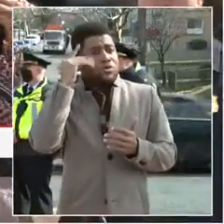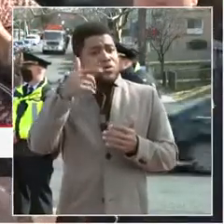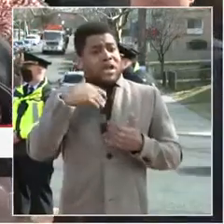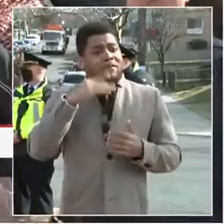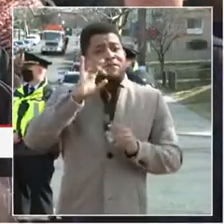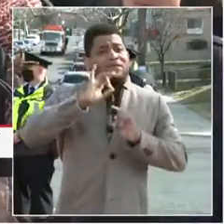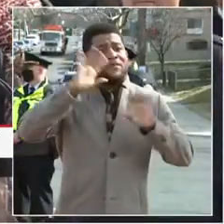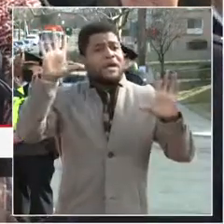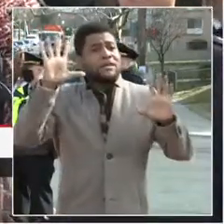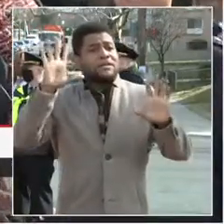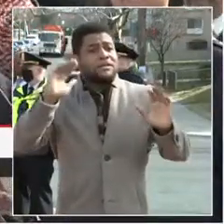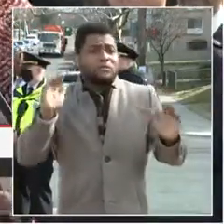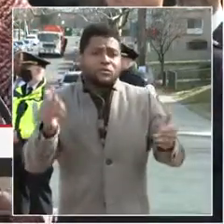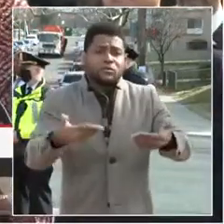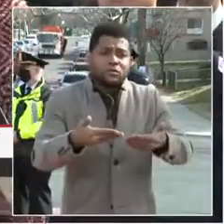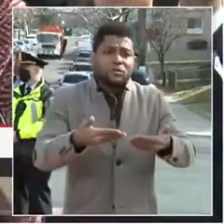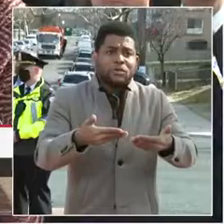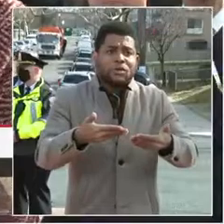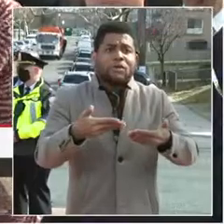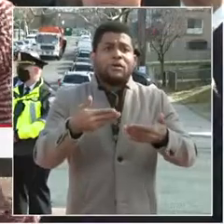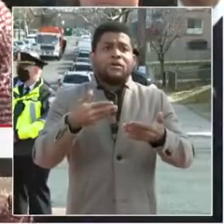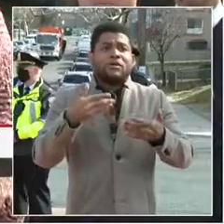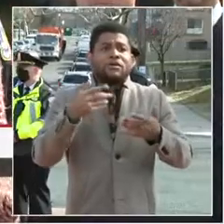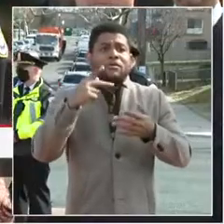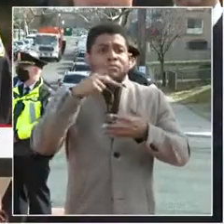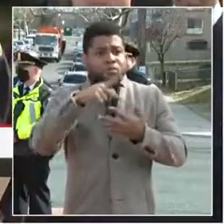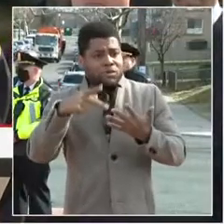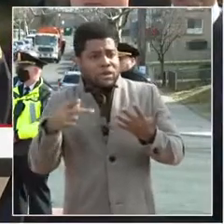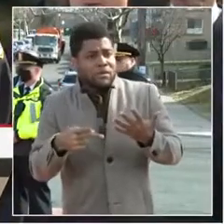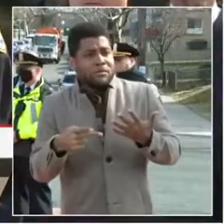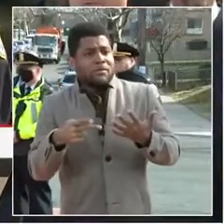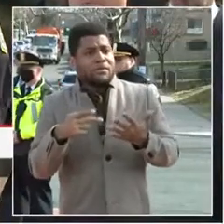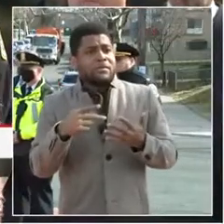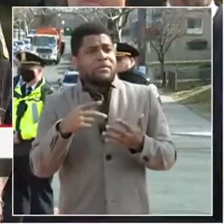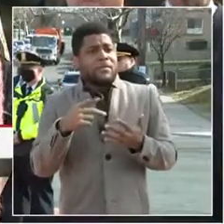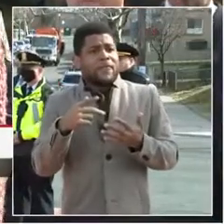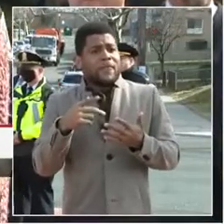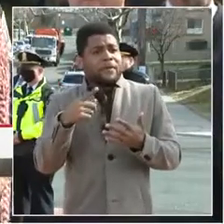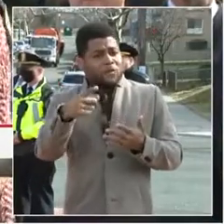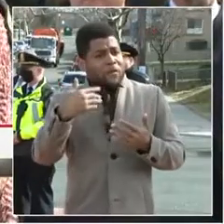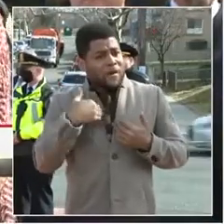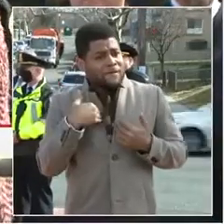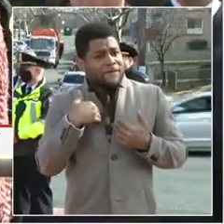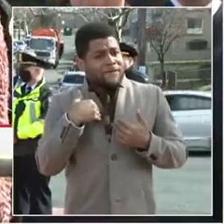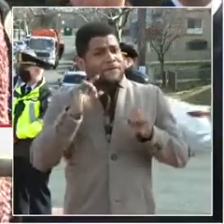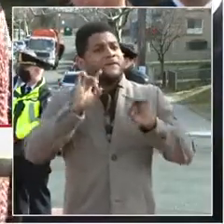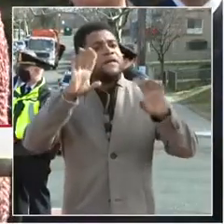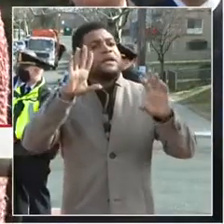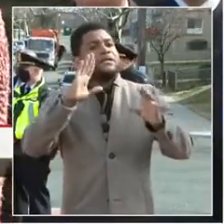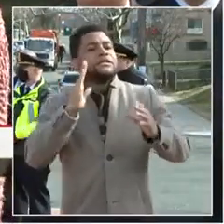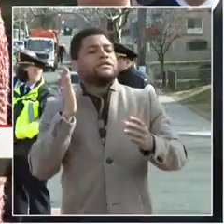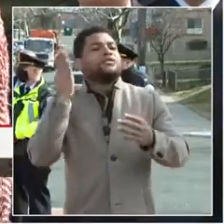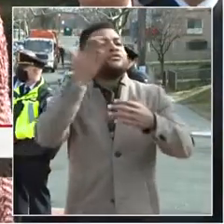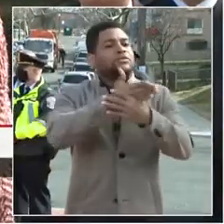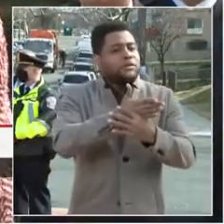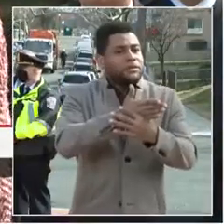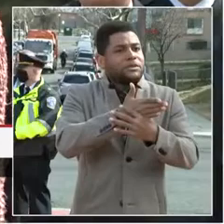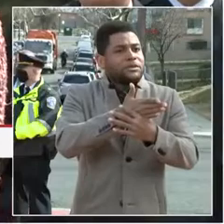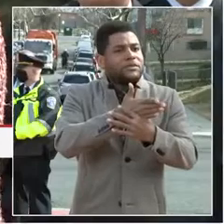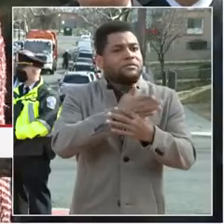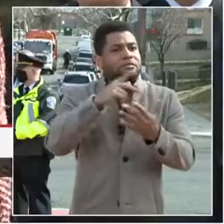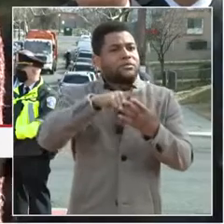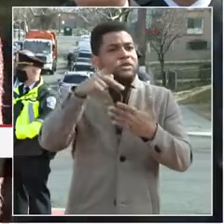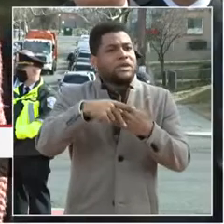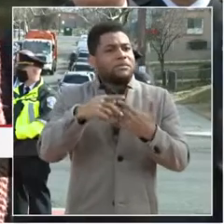do. The D.C. Attorney General has a violence interruption program. So it's a his and her violence